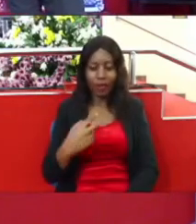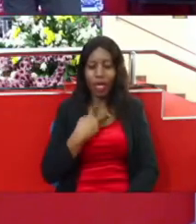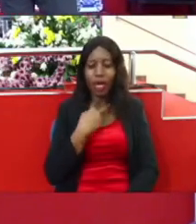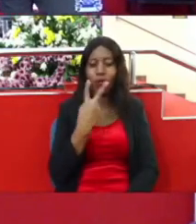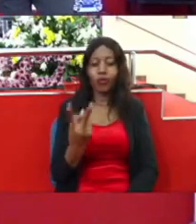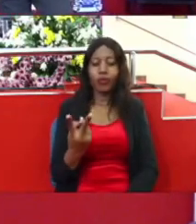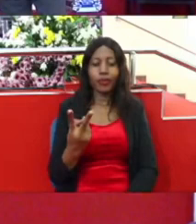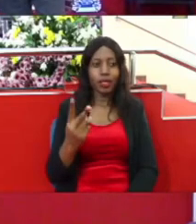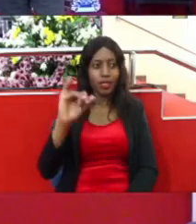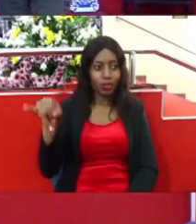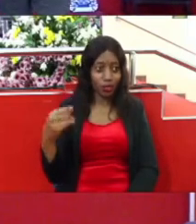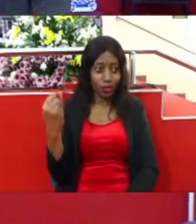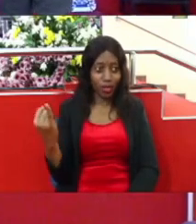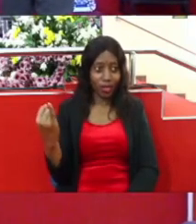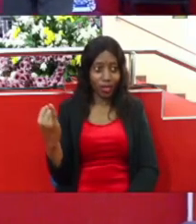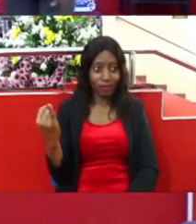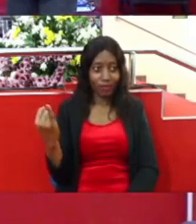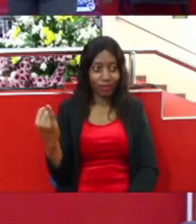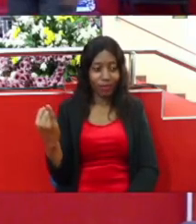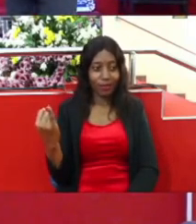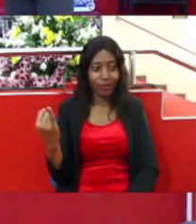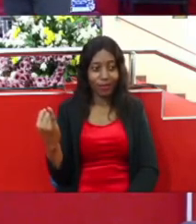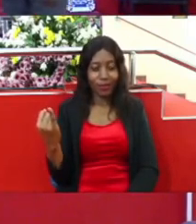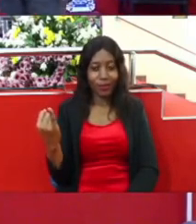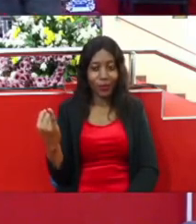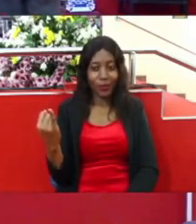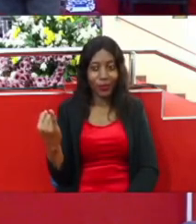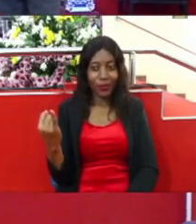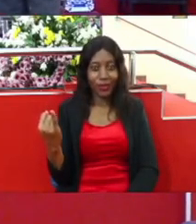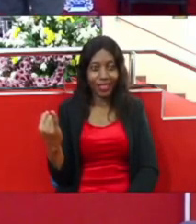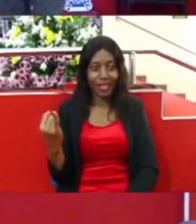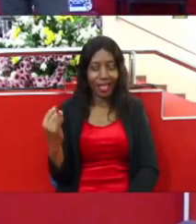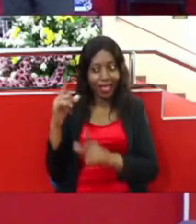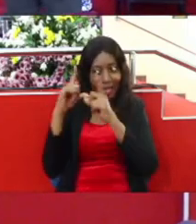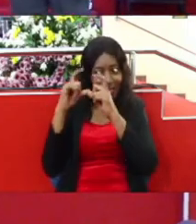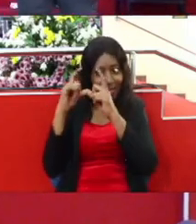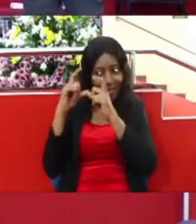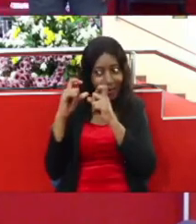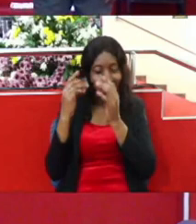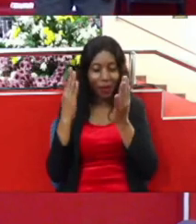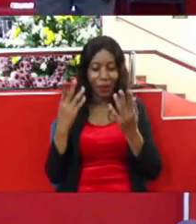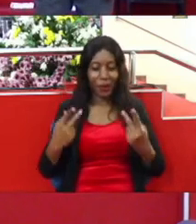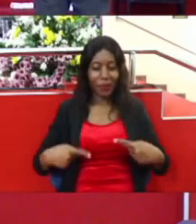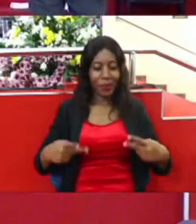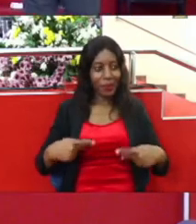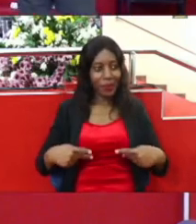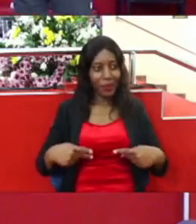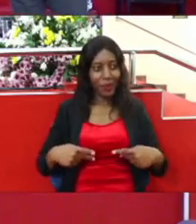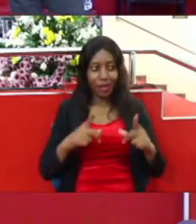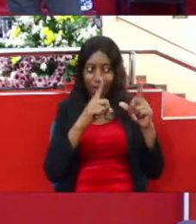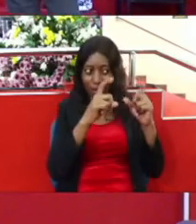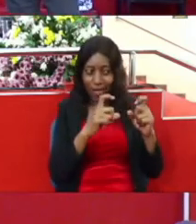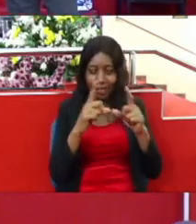basi nyangumi huyu mkubwa akaja tu akamtapika Yona. The photographers of the day, wale wapiga picha wa siku hizo, they captured that